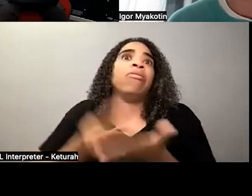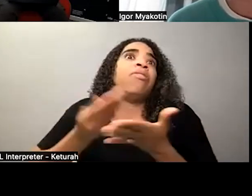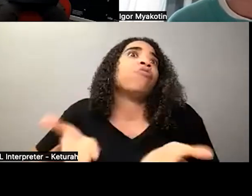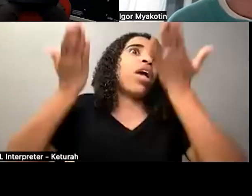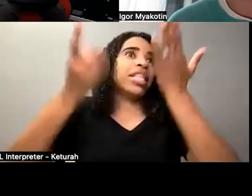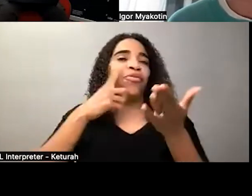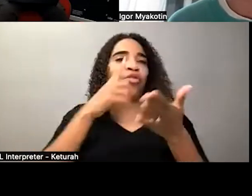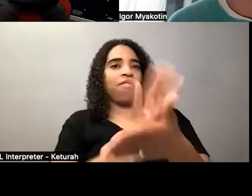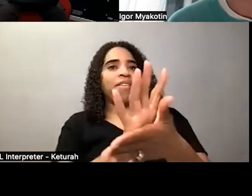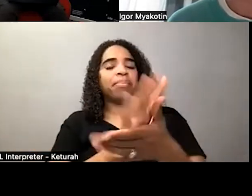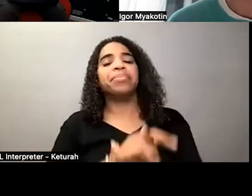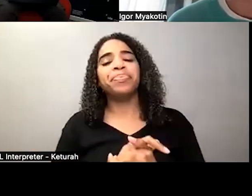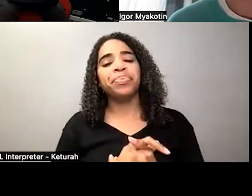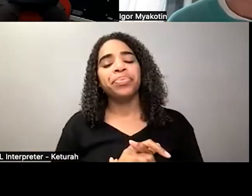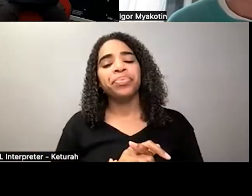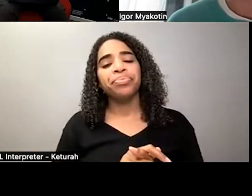as it's